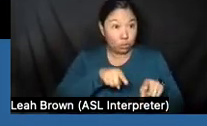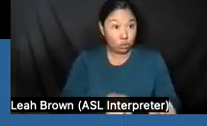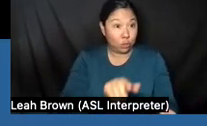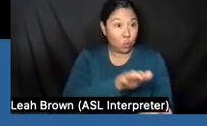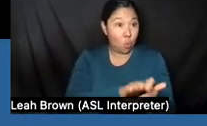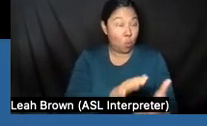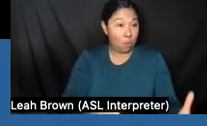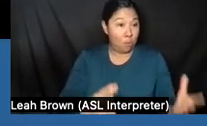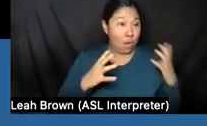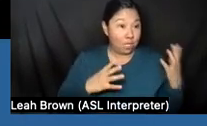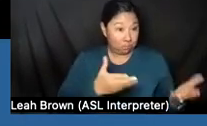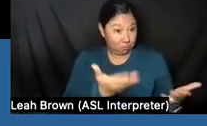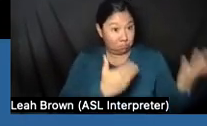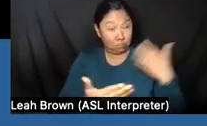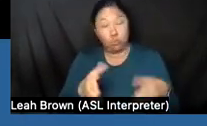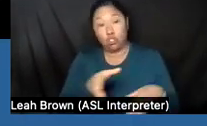share.